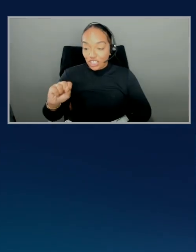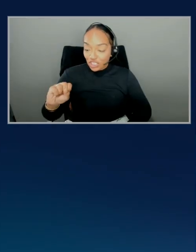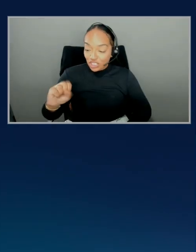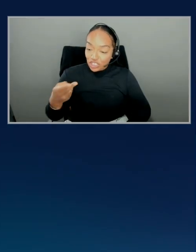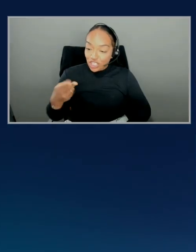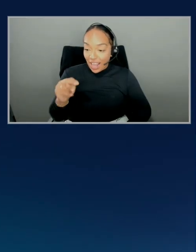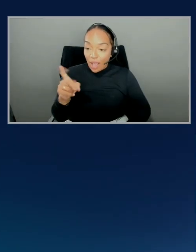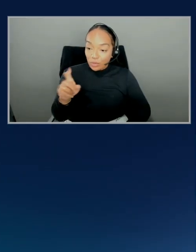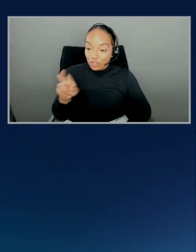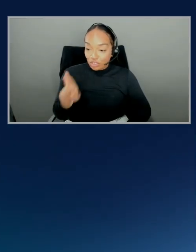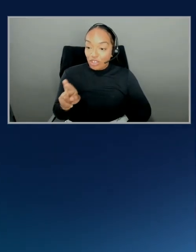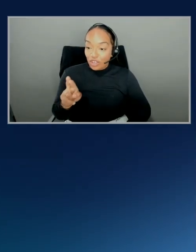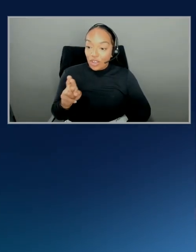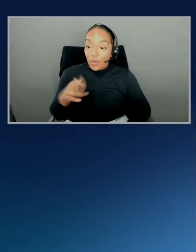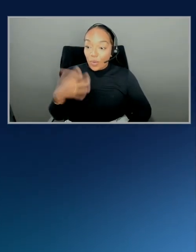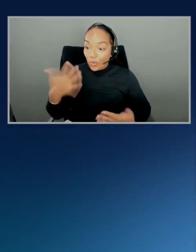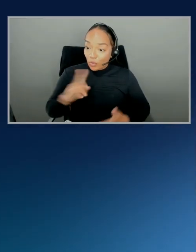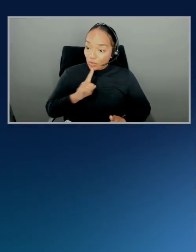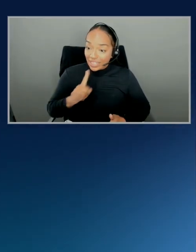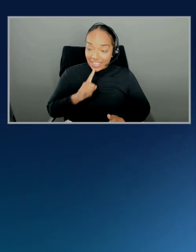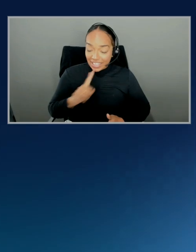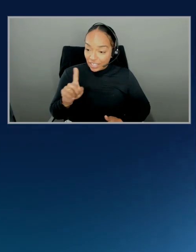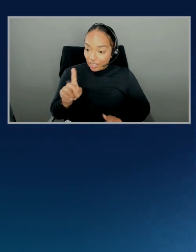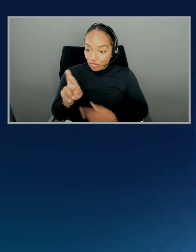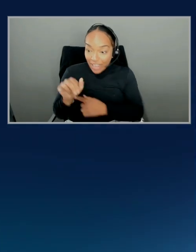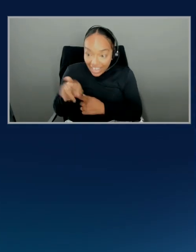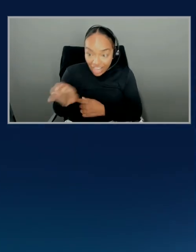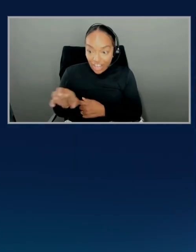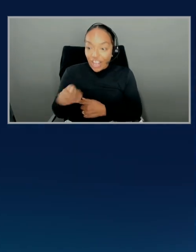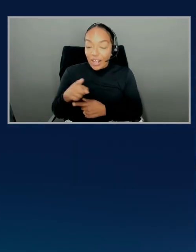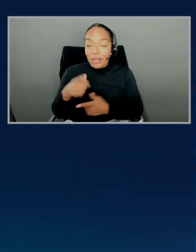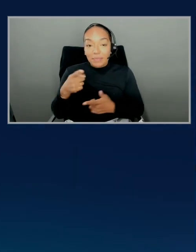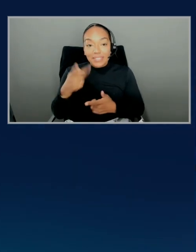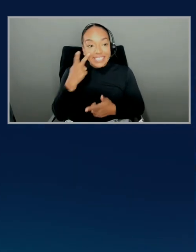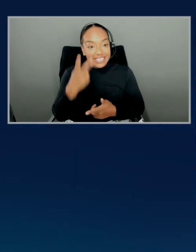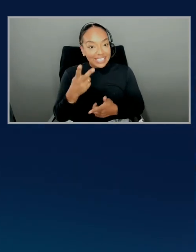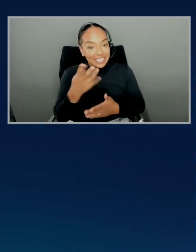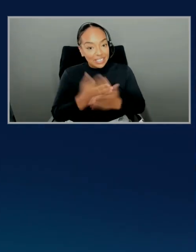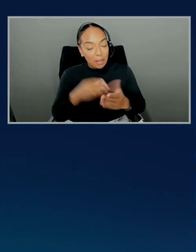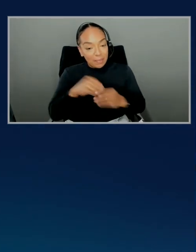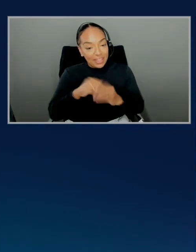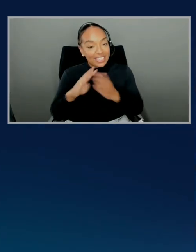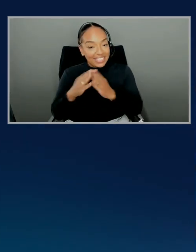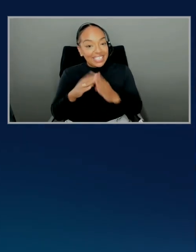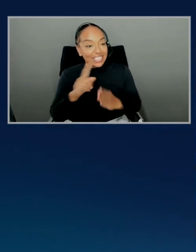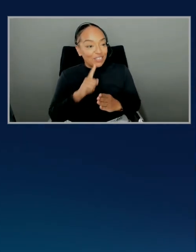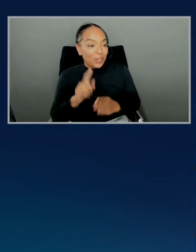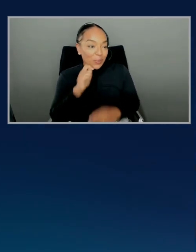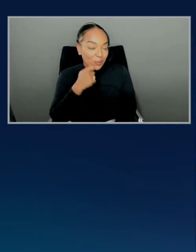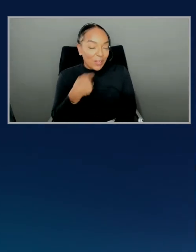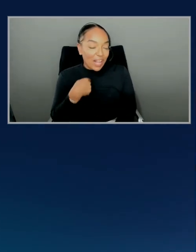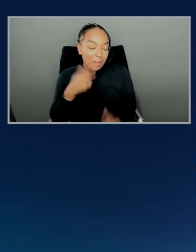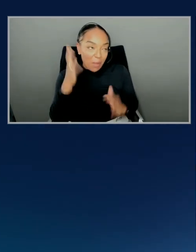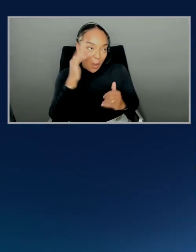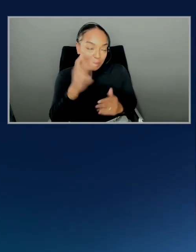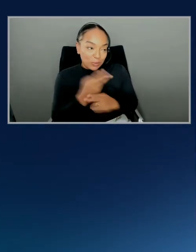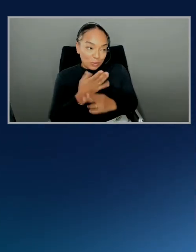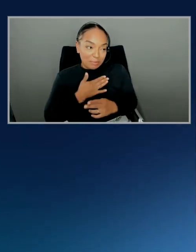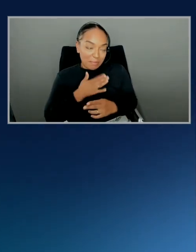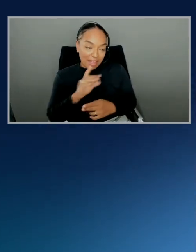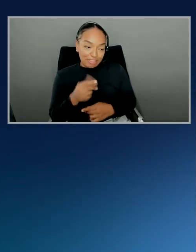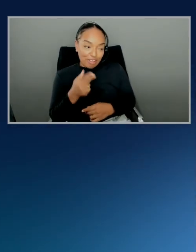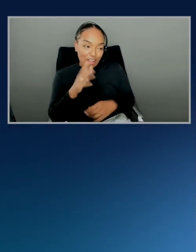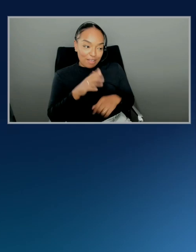cool. Highly recommend checking out the Instagram, and a shameless plug that I will hope to use to get my own dog on it one day.